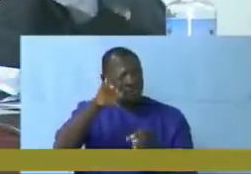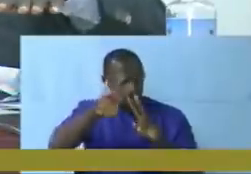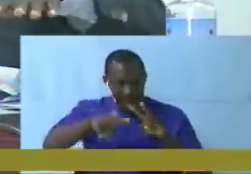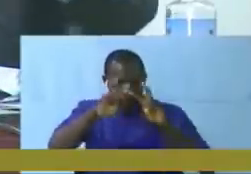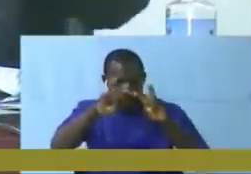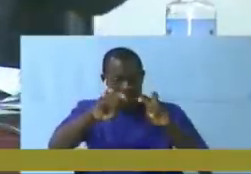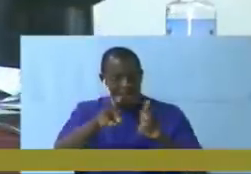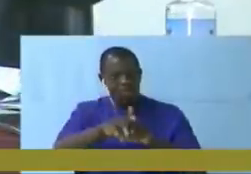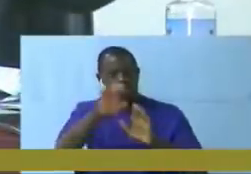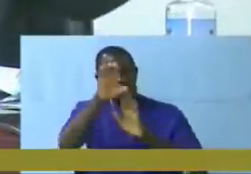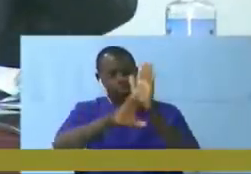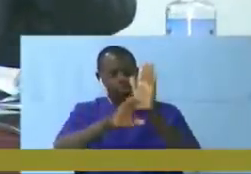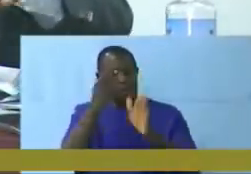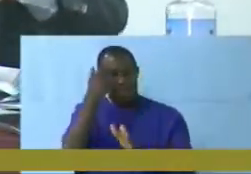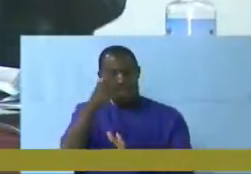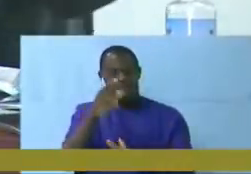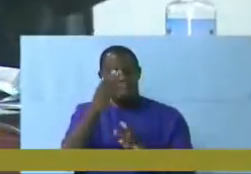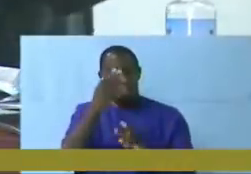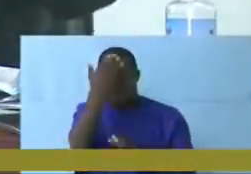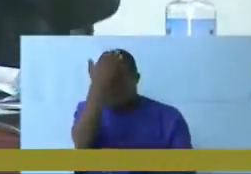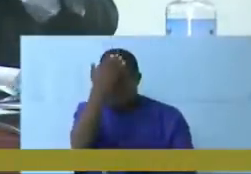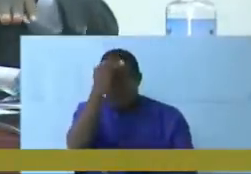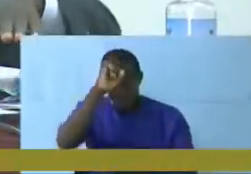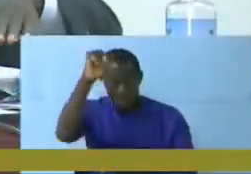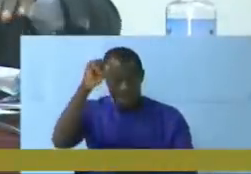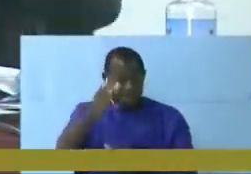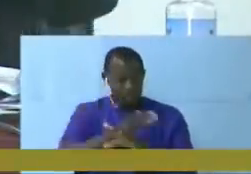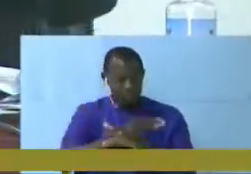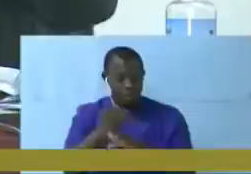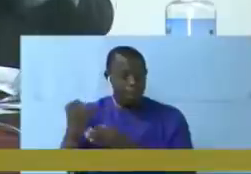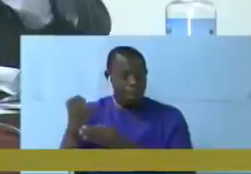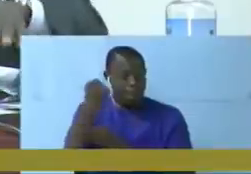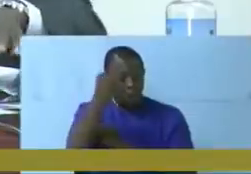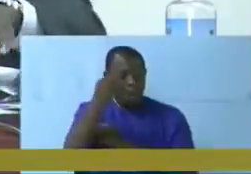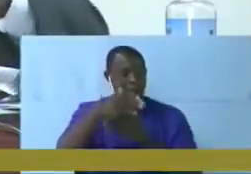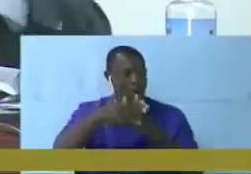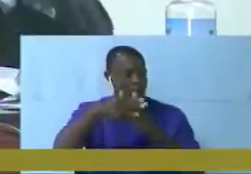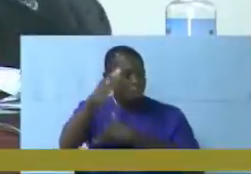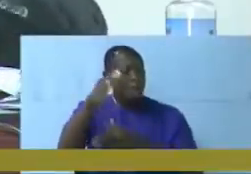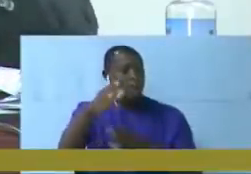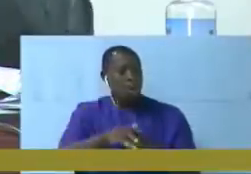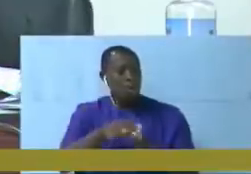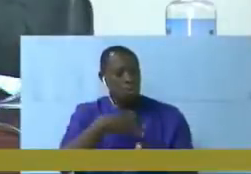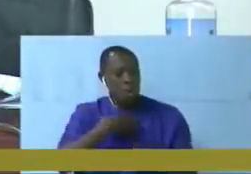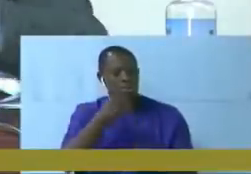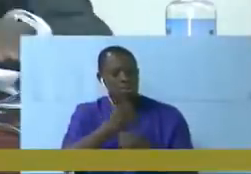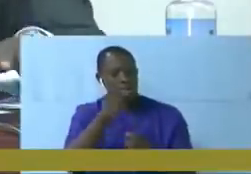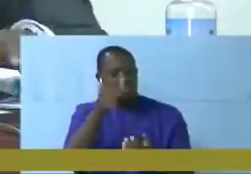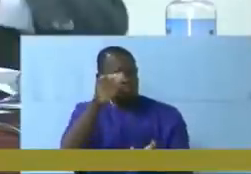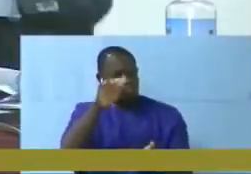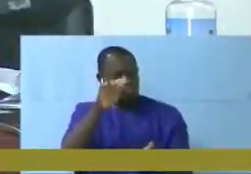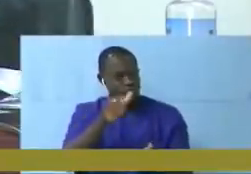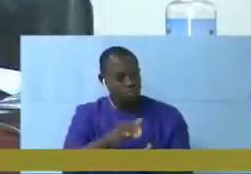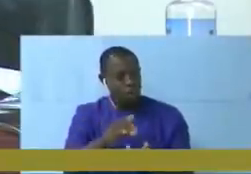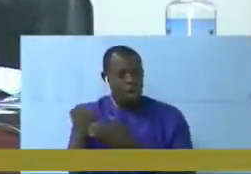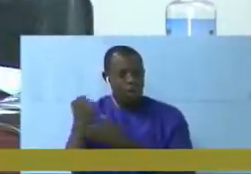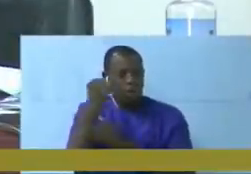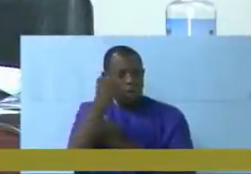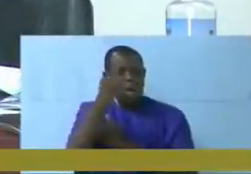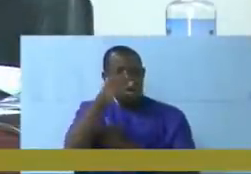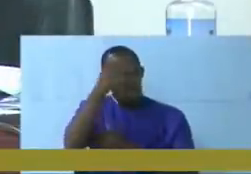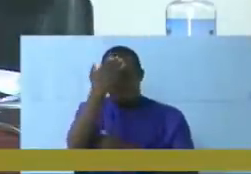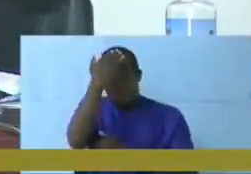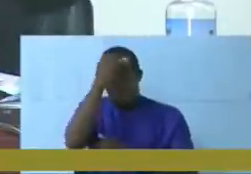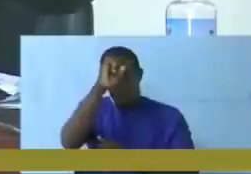they needed to have those powers reduced by checks given to Parliament. And for